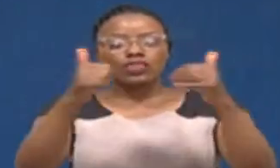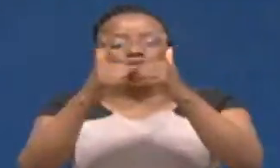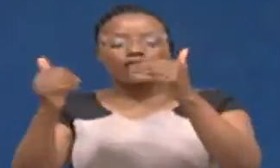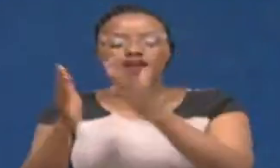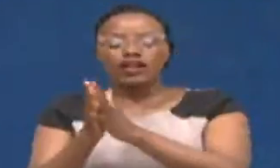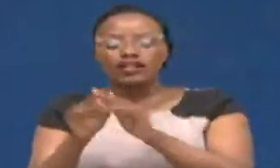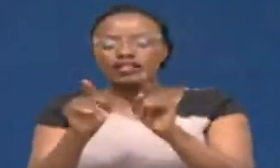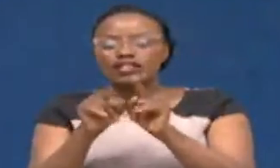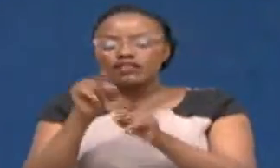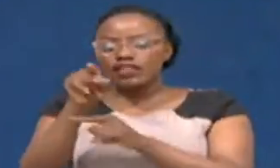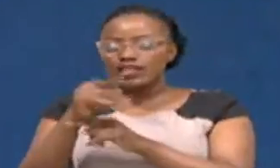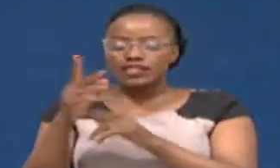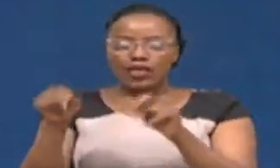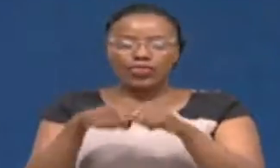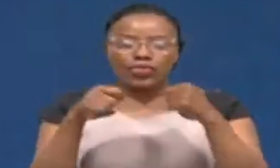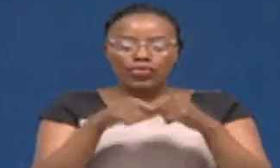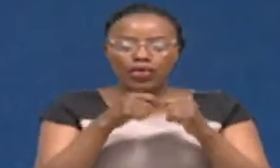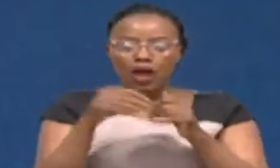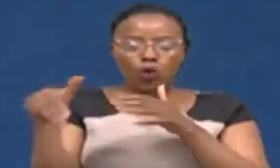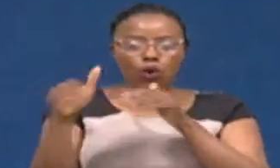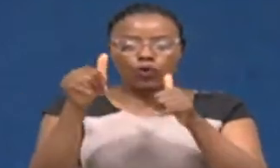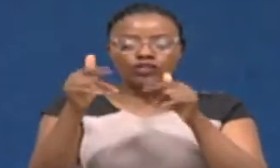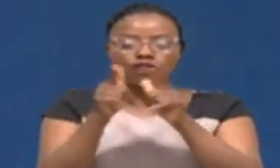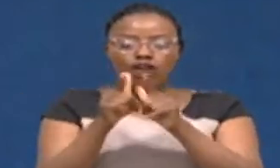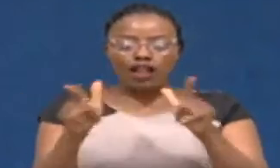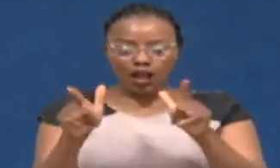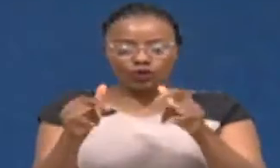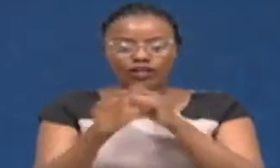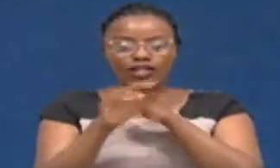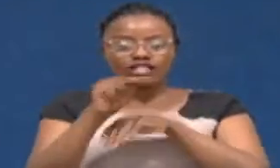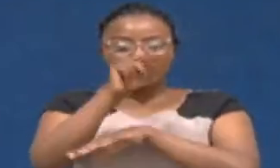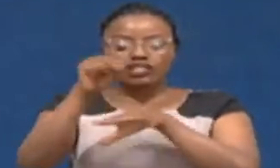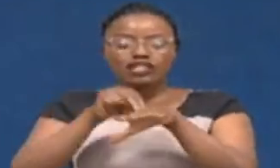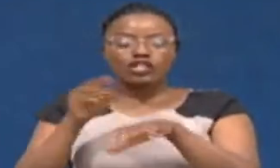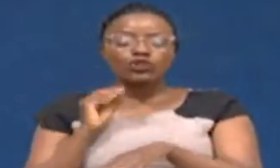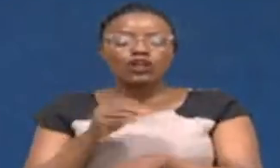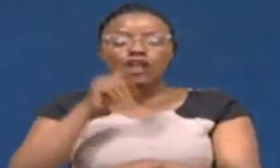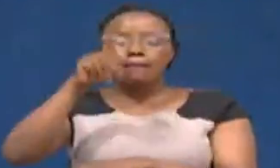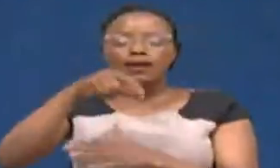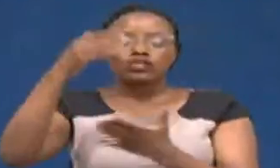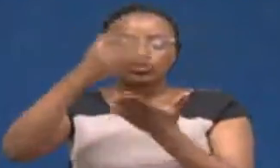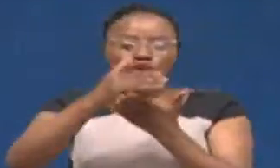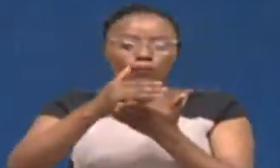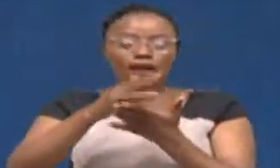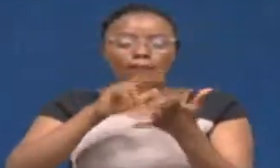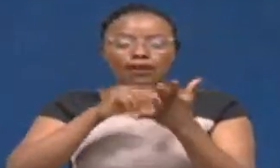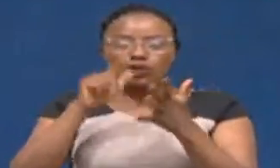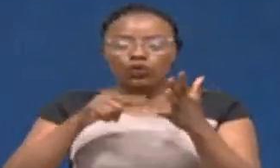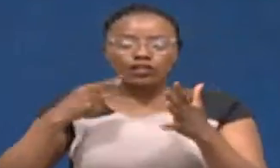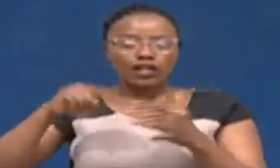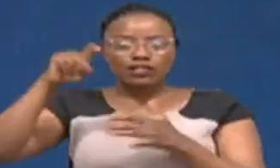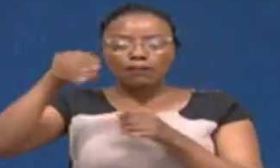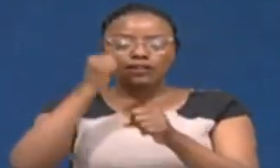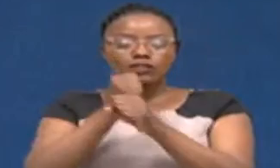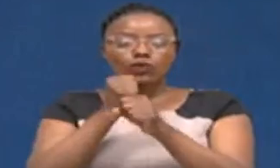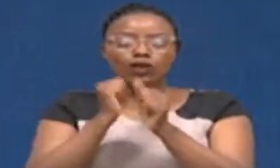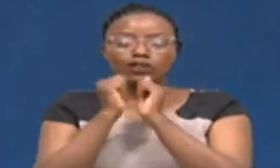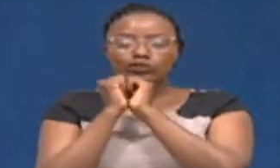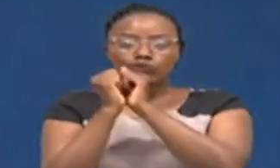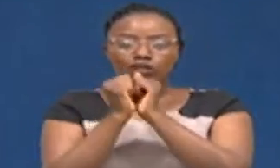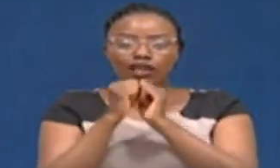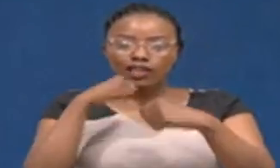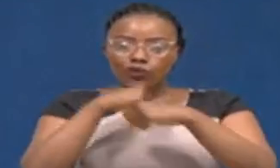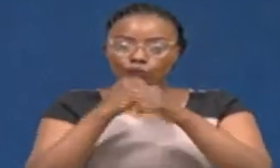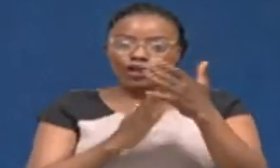are destructive tendencies that have permeated our nation, and they must stop. And that means we have to work collectively